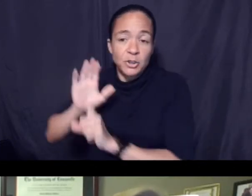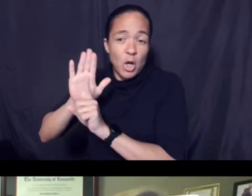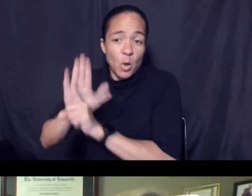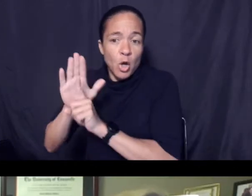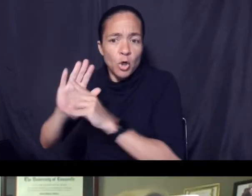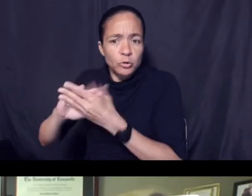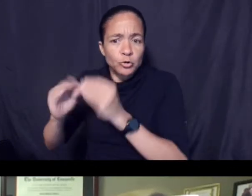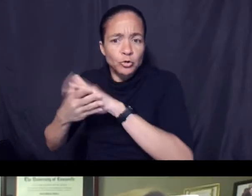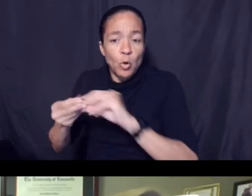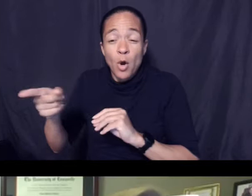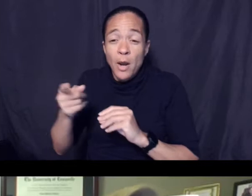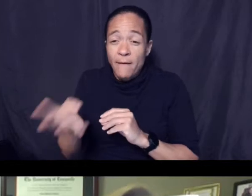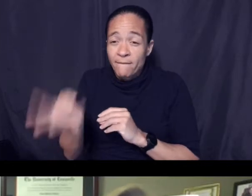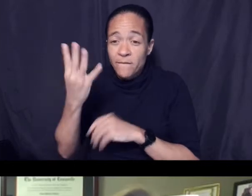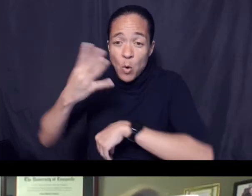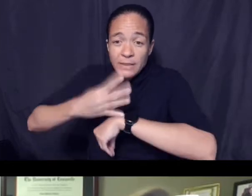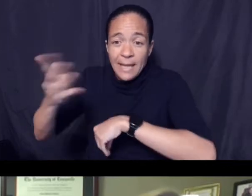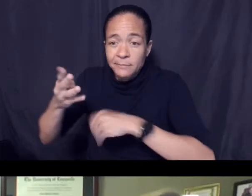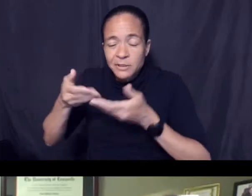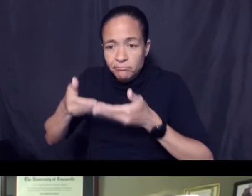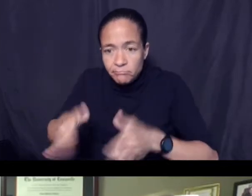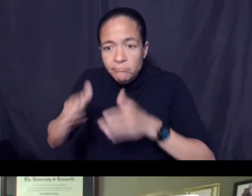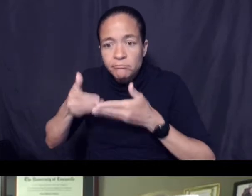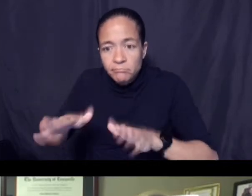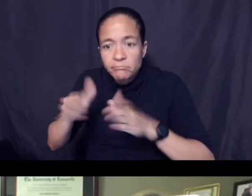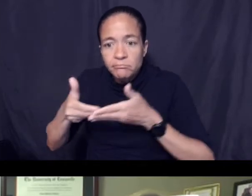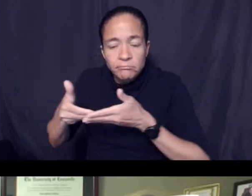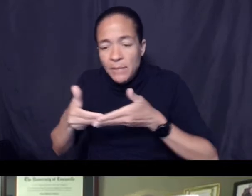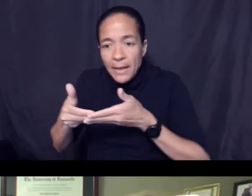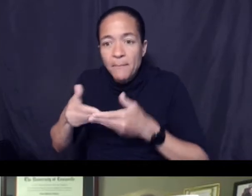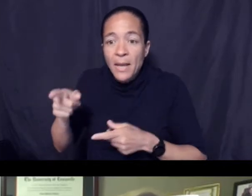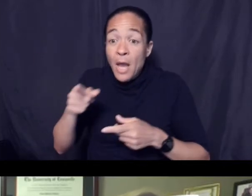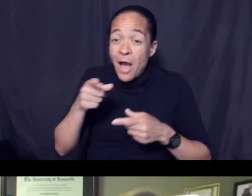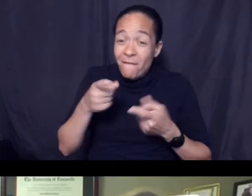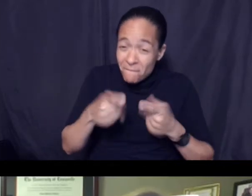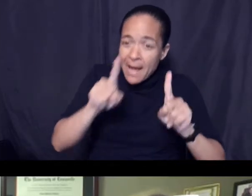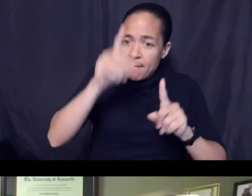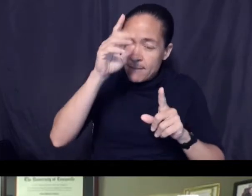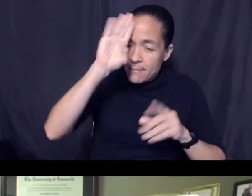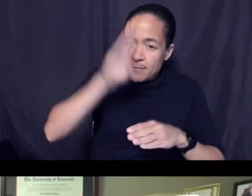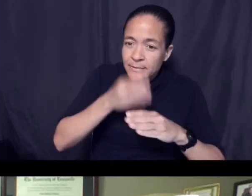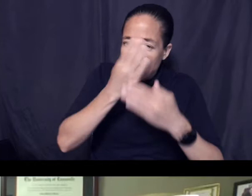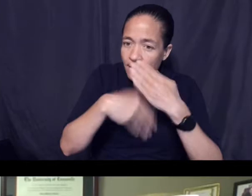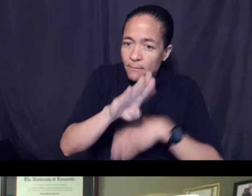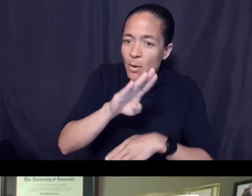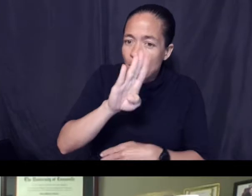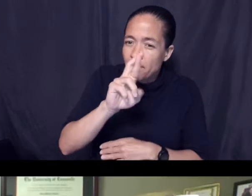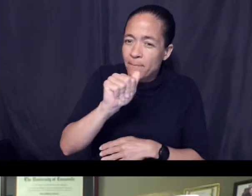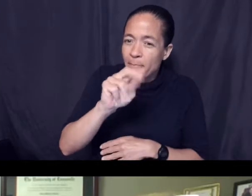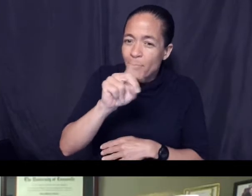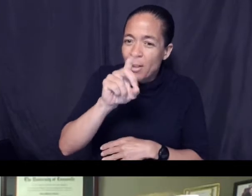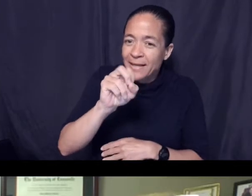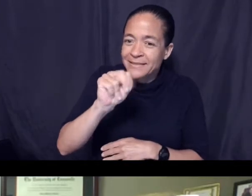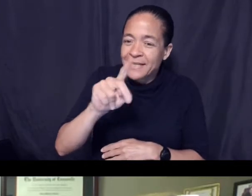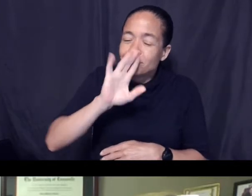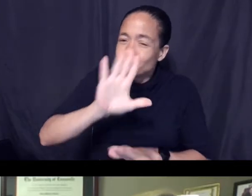4 miscarriages, her son Brendan was born. She thought he was the picture of perfect health. Holding